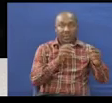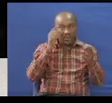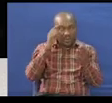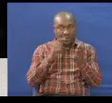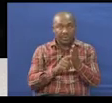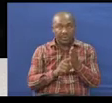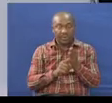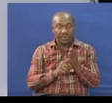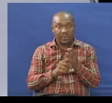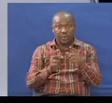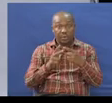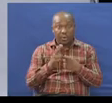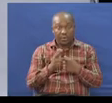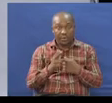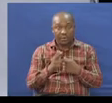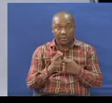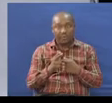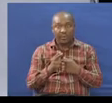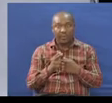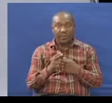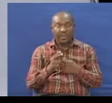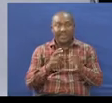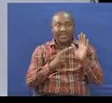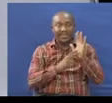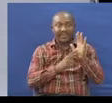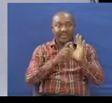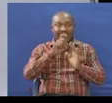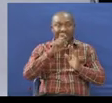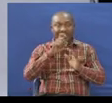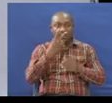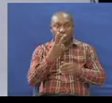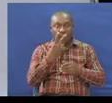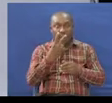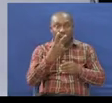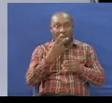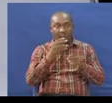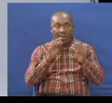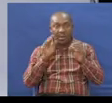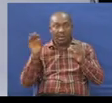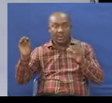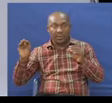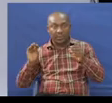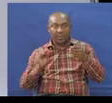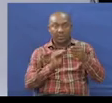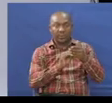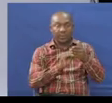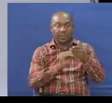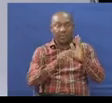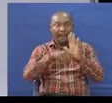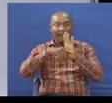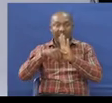you will have solution for the second question. You will have 7x squared. This here, when it goes on the other